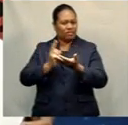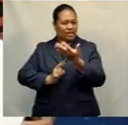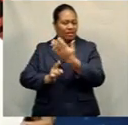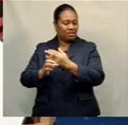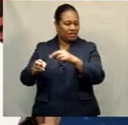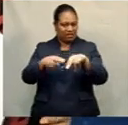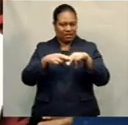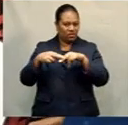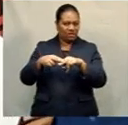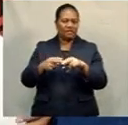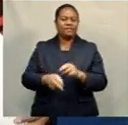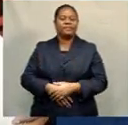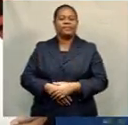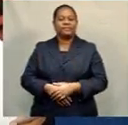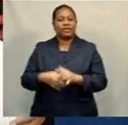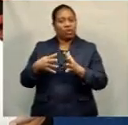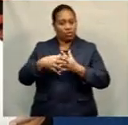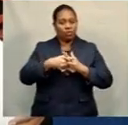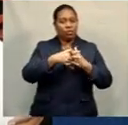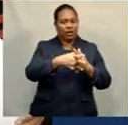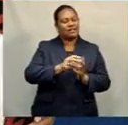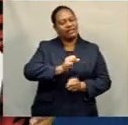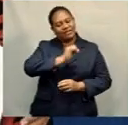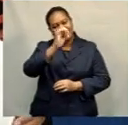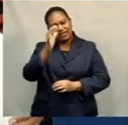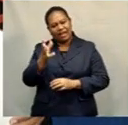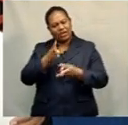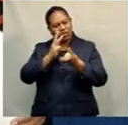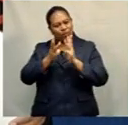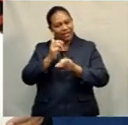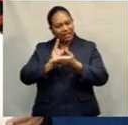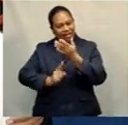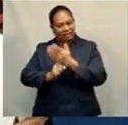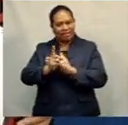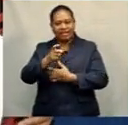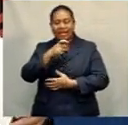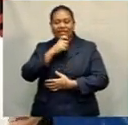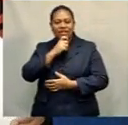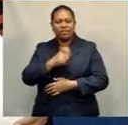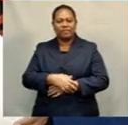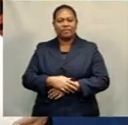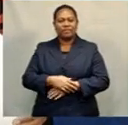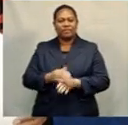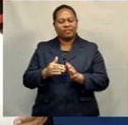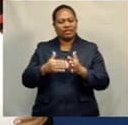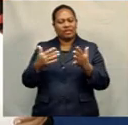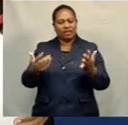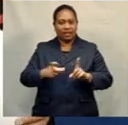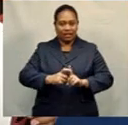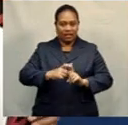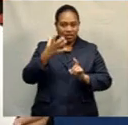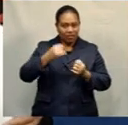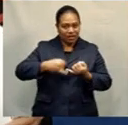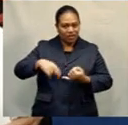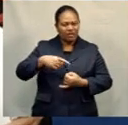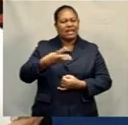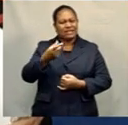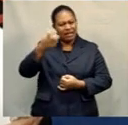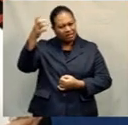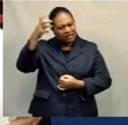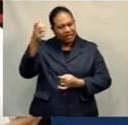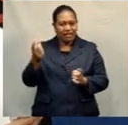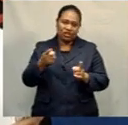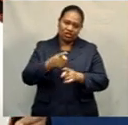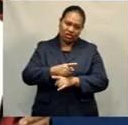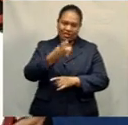country. Now to the west, mainly fine with cloudy afternoon. Eastwards from Peck Harbour to Suva, some sun, then